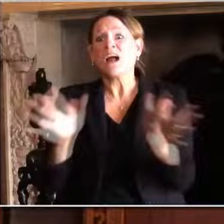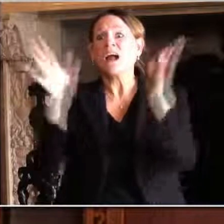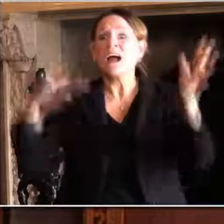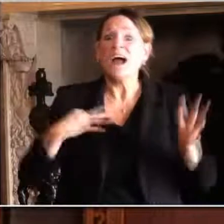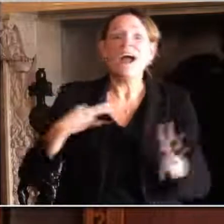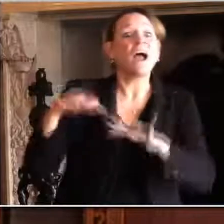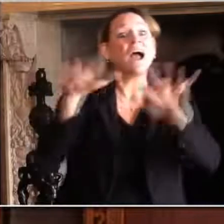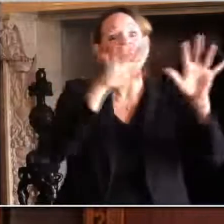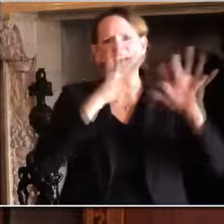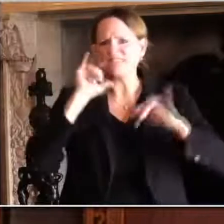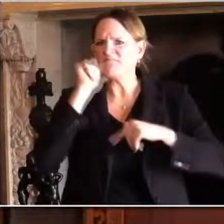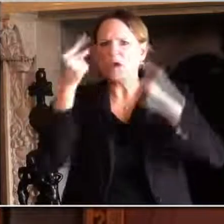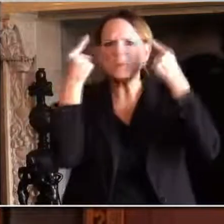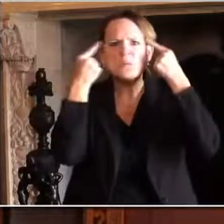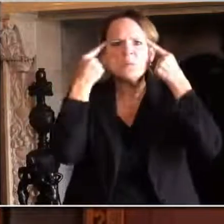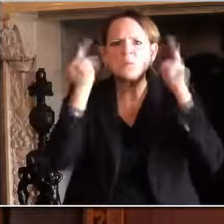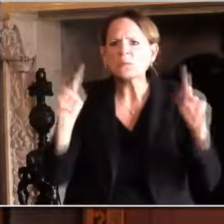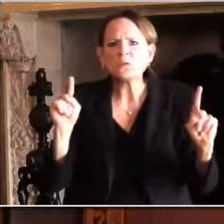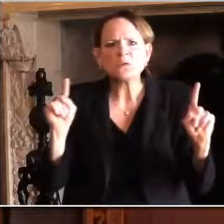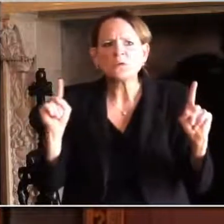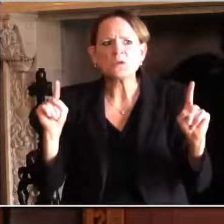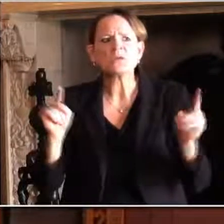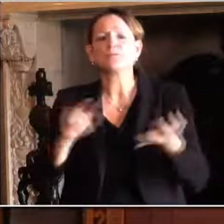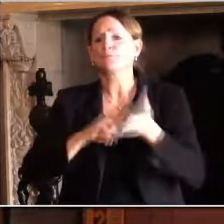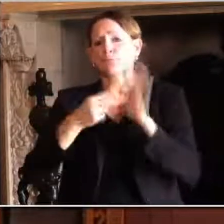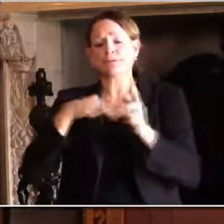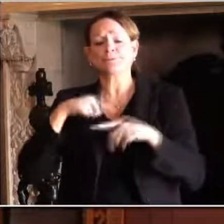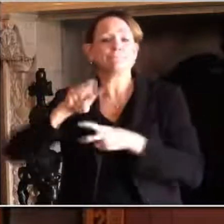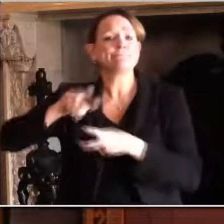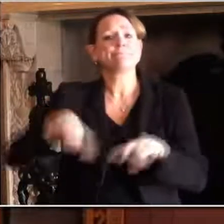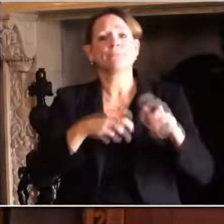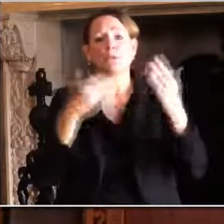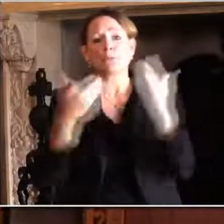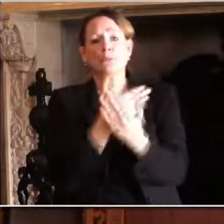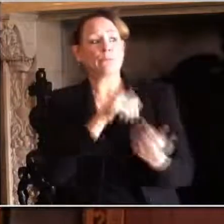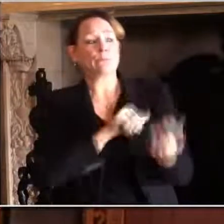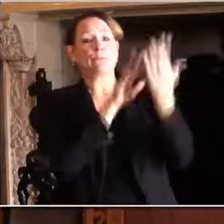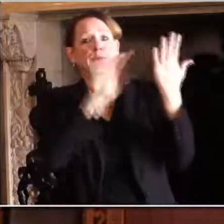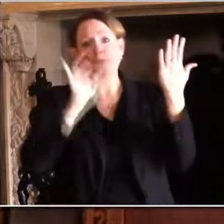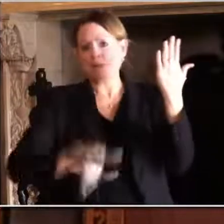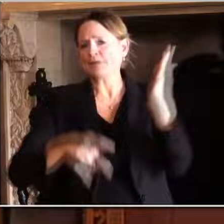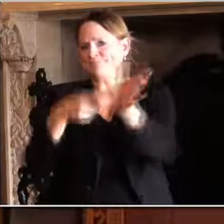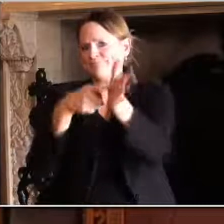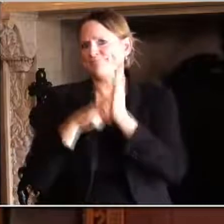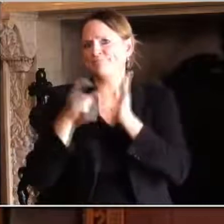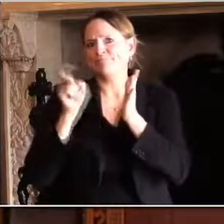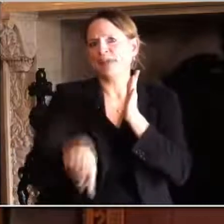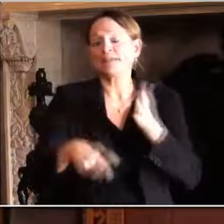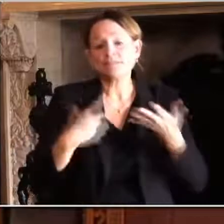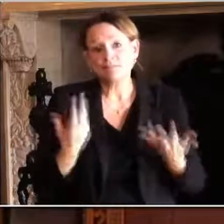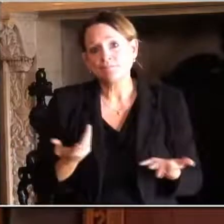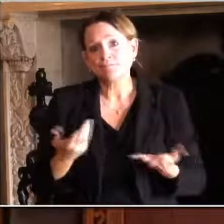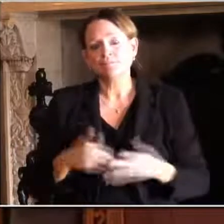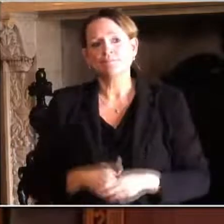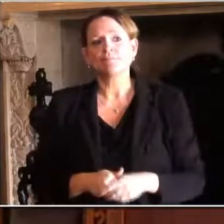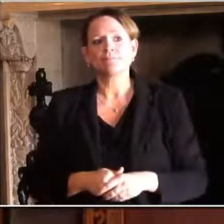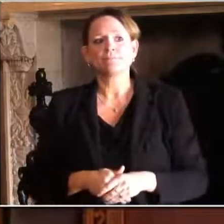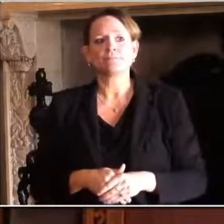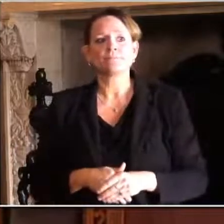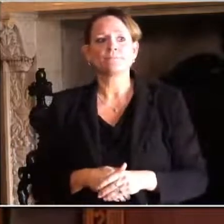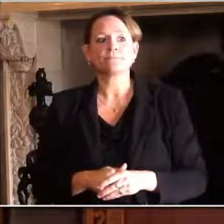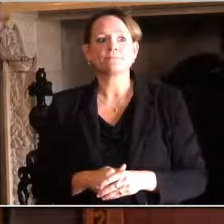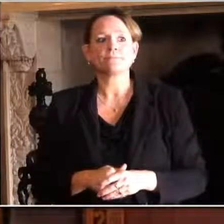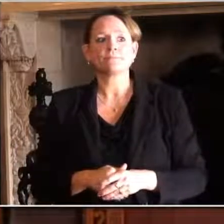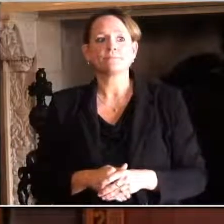way the order has been crafted that it would meet some of the concerns that the Supreme Court has had